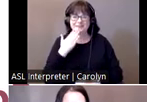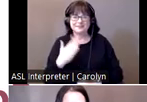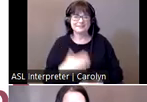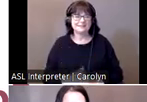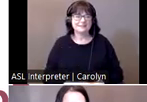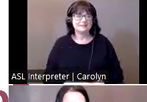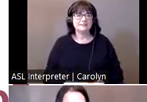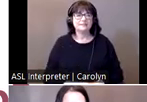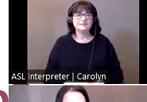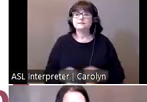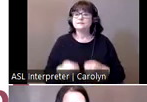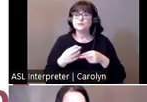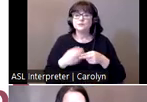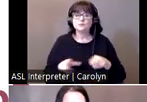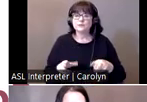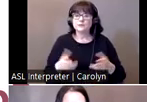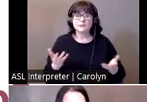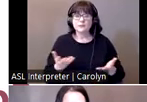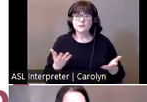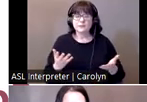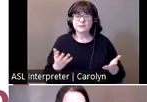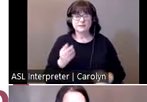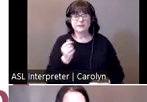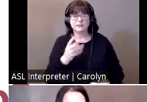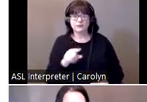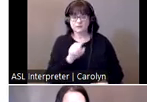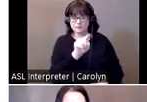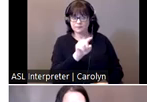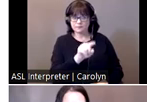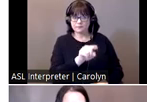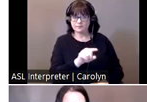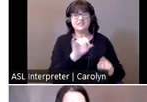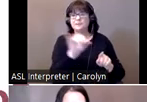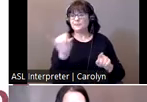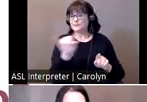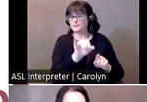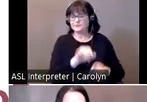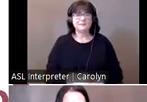Very briefly, here's a few things that crossed my mind that you have also mentioned in the chat.